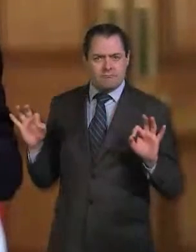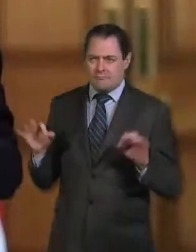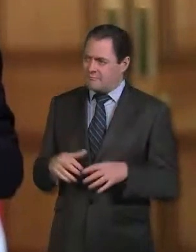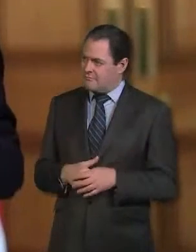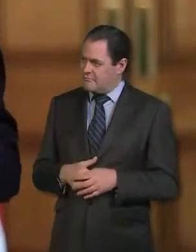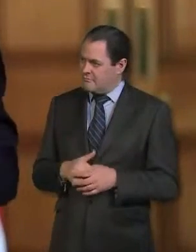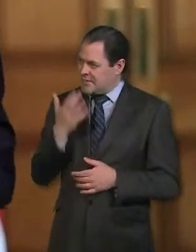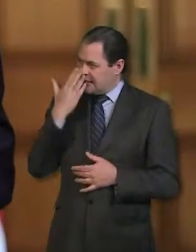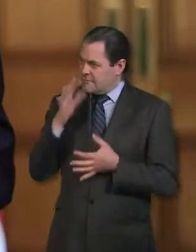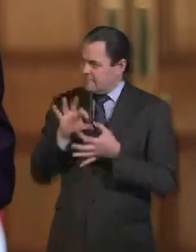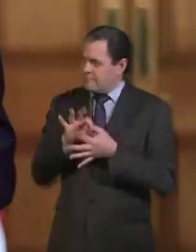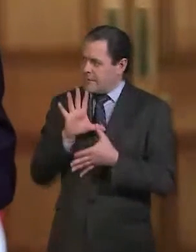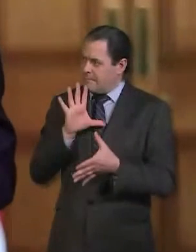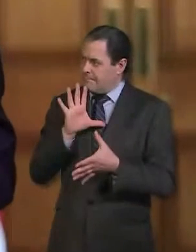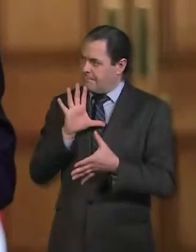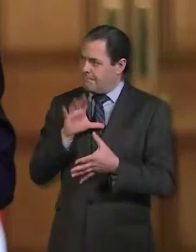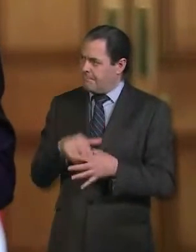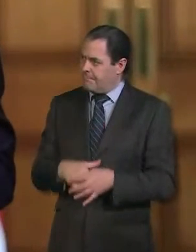Yes, Phil.